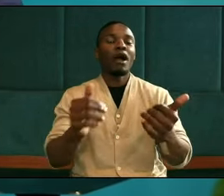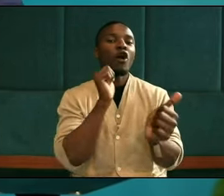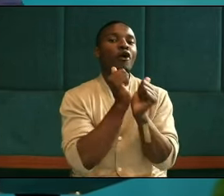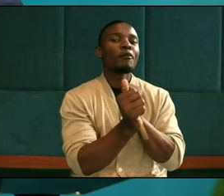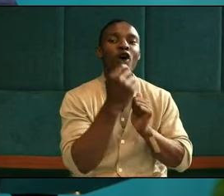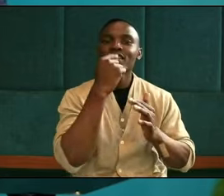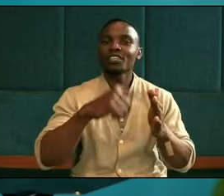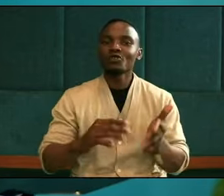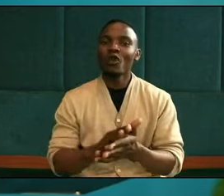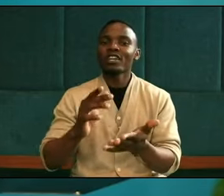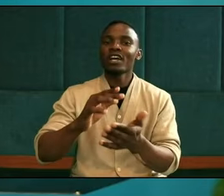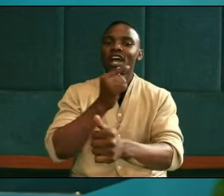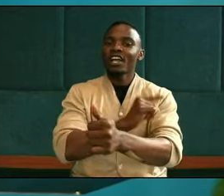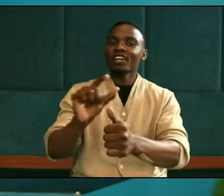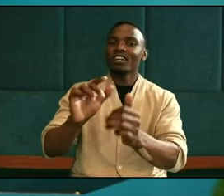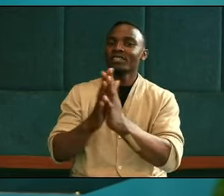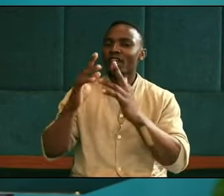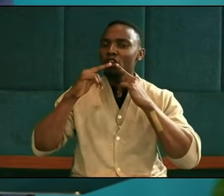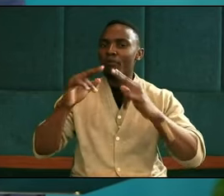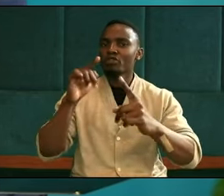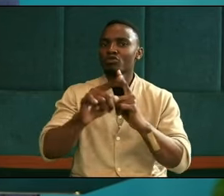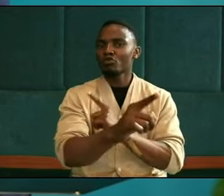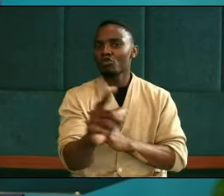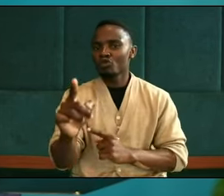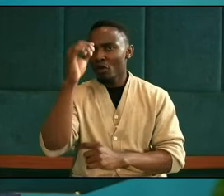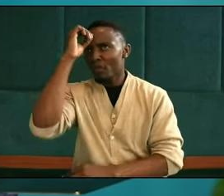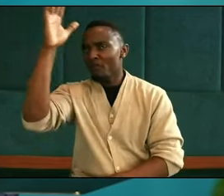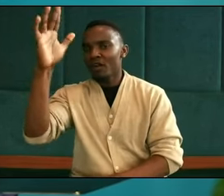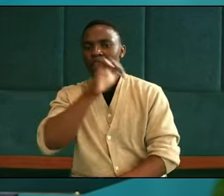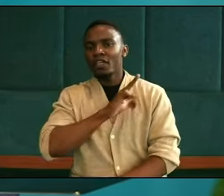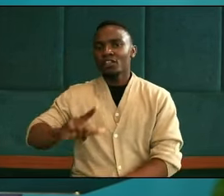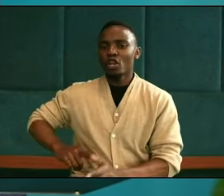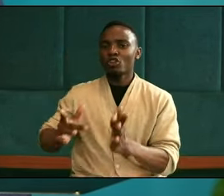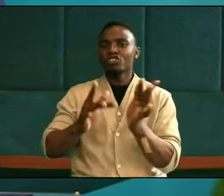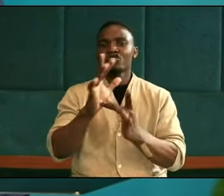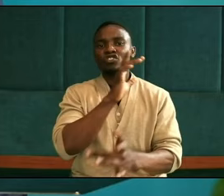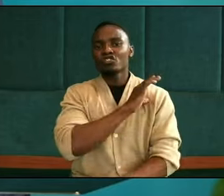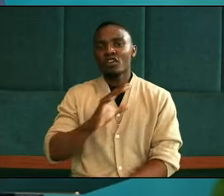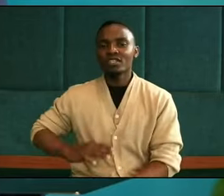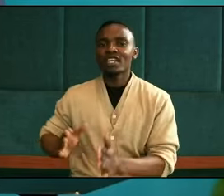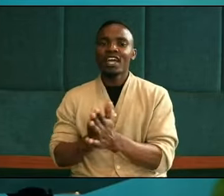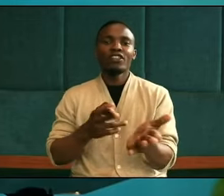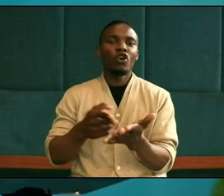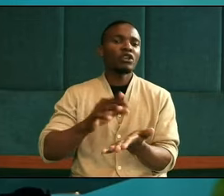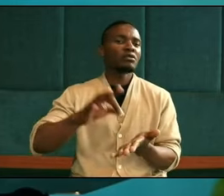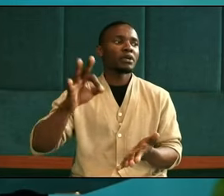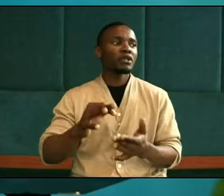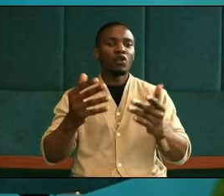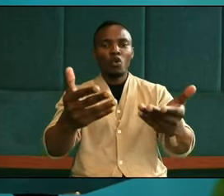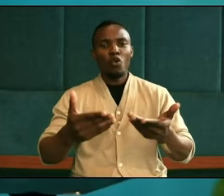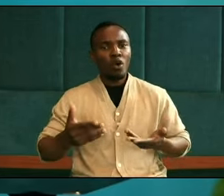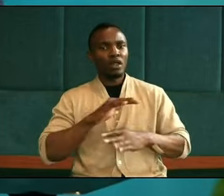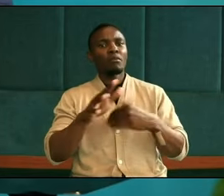you from God, the Father, and the Lord Jesus Christ, and the Holy Spirit. We want to welcome you all who are